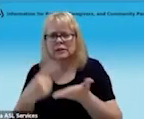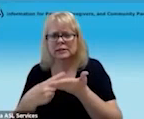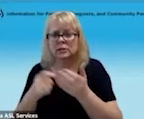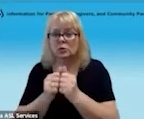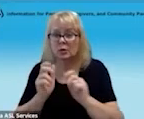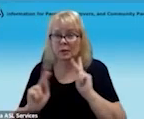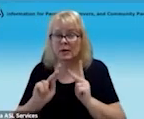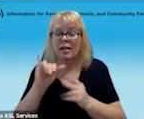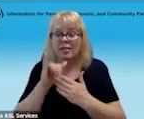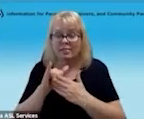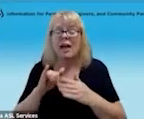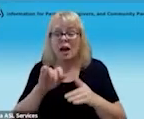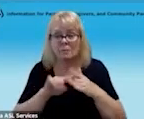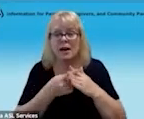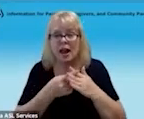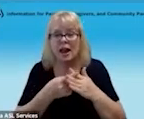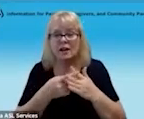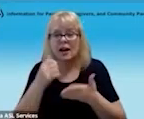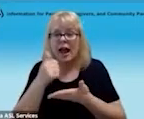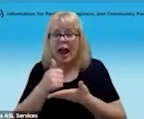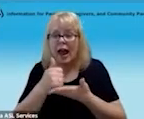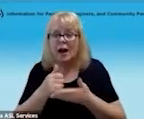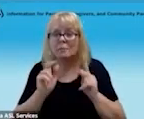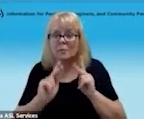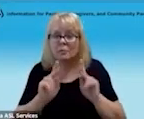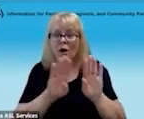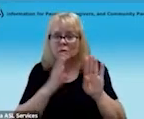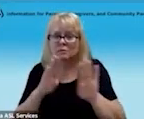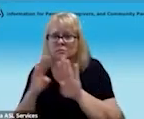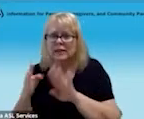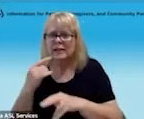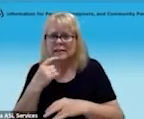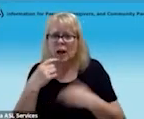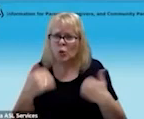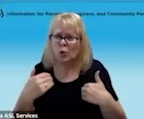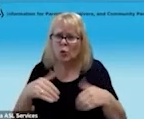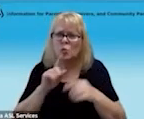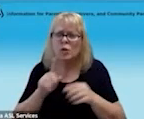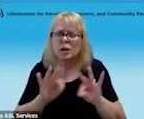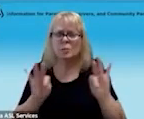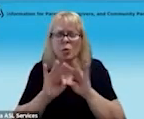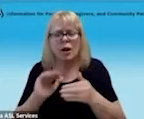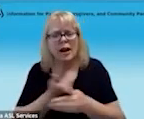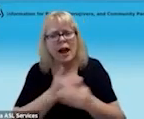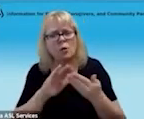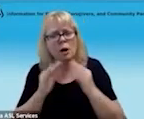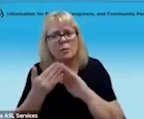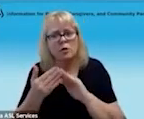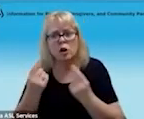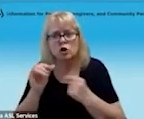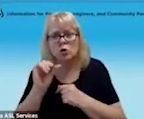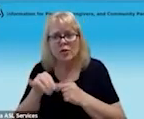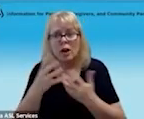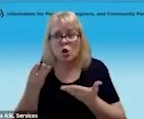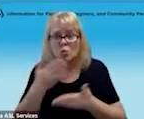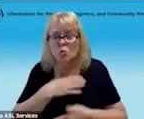instrumental in actually getting out, putting boots on the ground, and actually walking in communities, going door to door, talking with people.